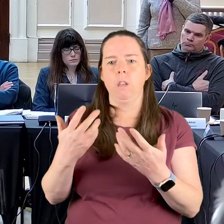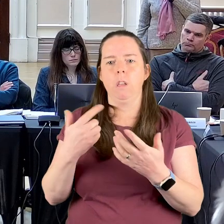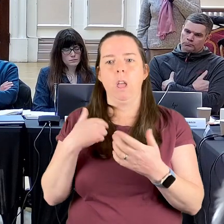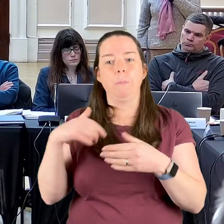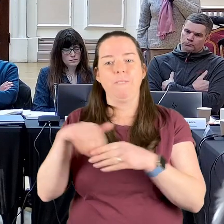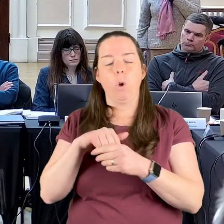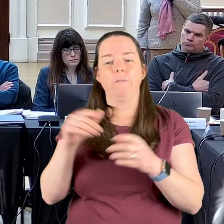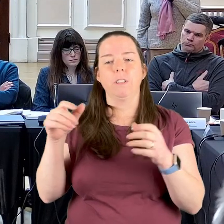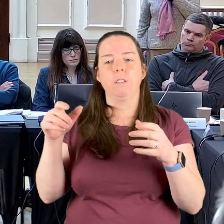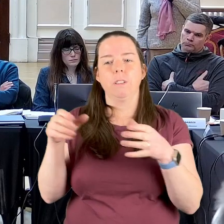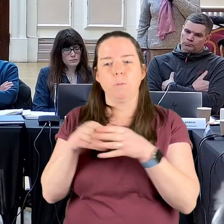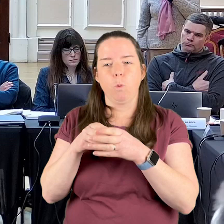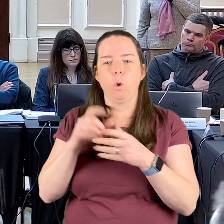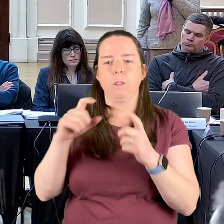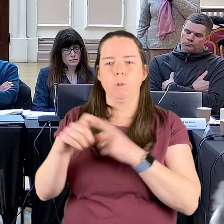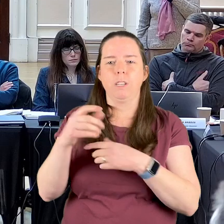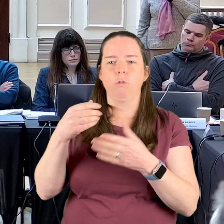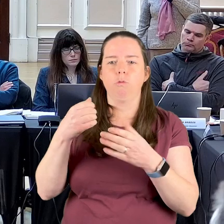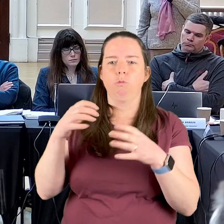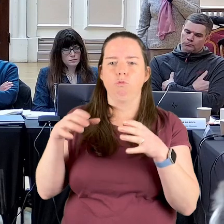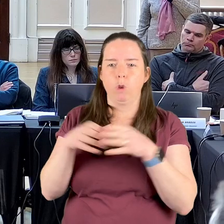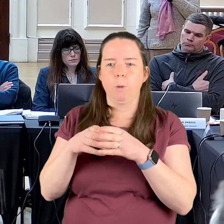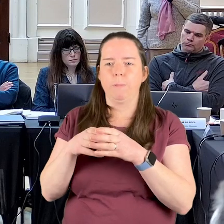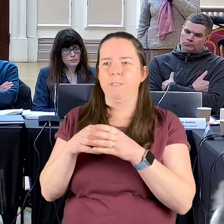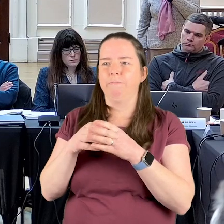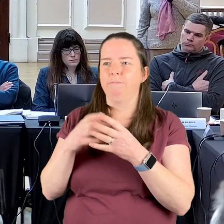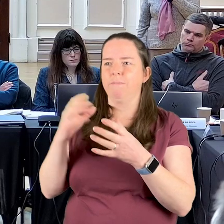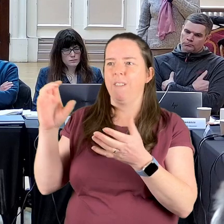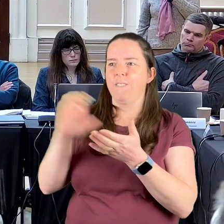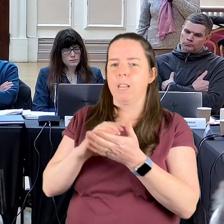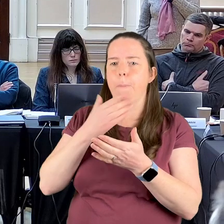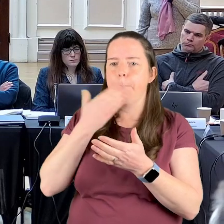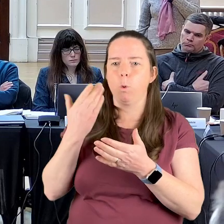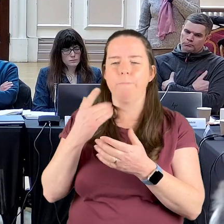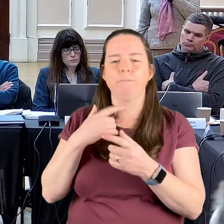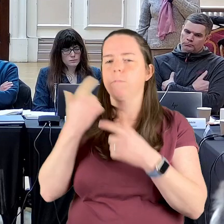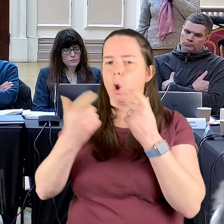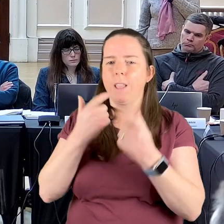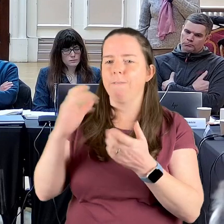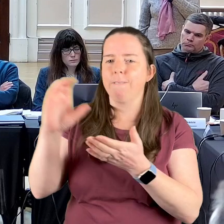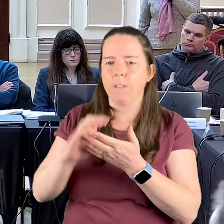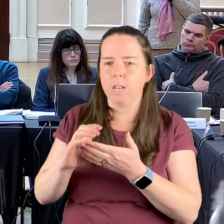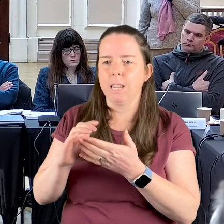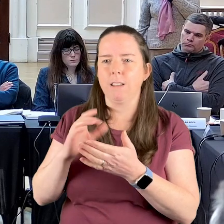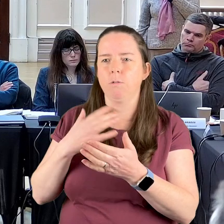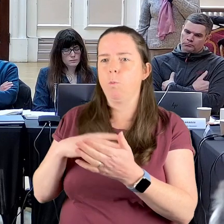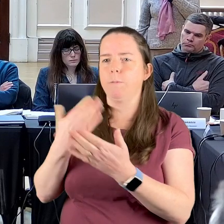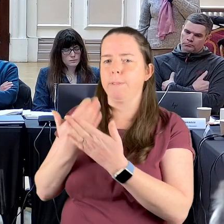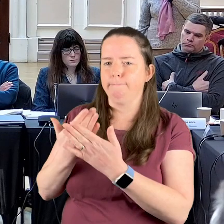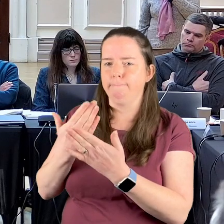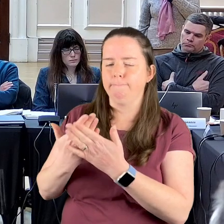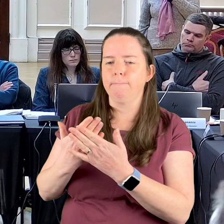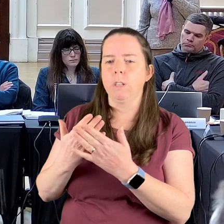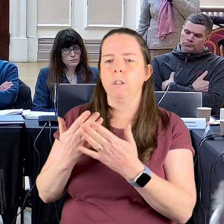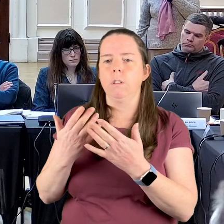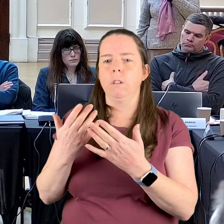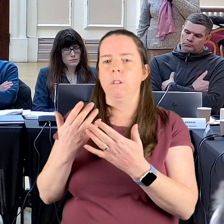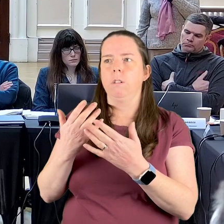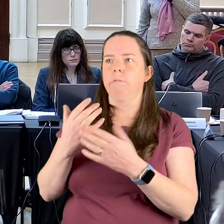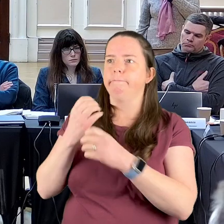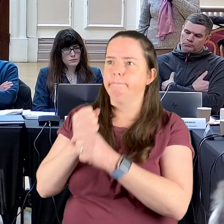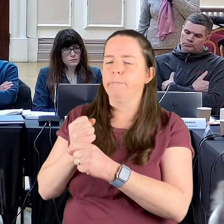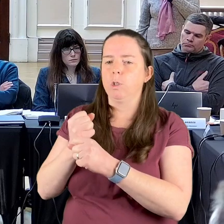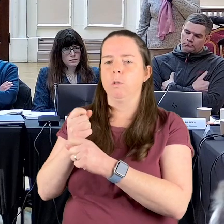I'm involved with a small community group that gets no funding whatsoever. I'm not looking for funding. I don't want to be obligated